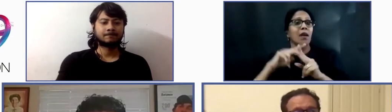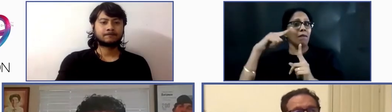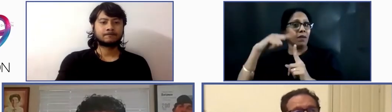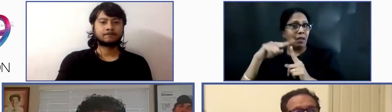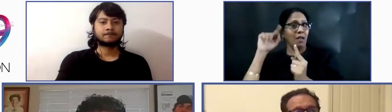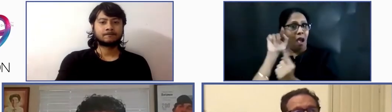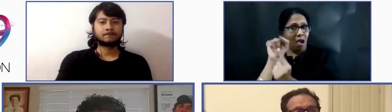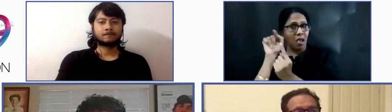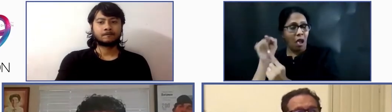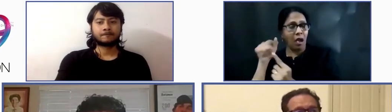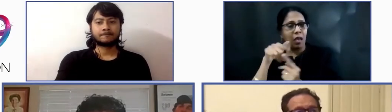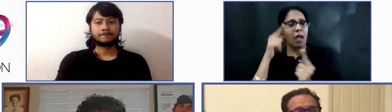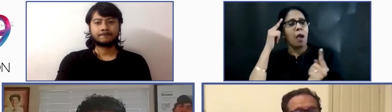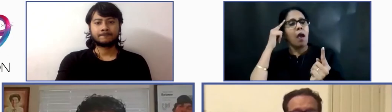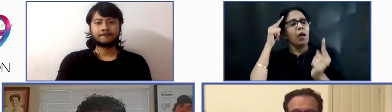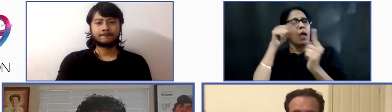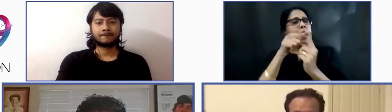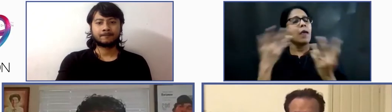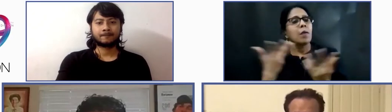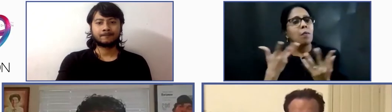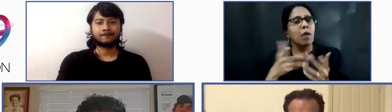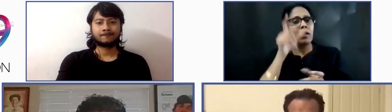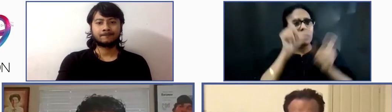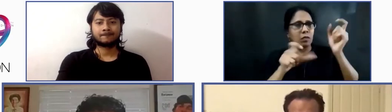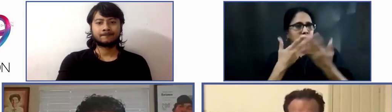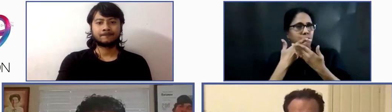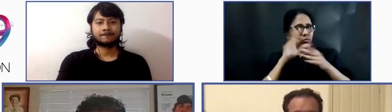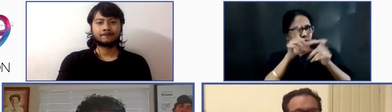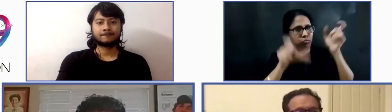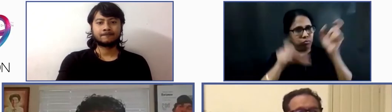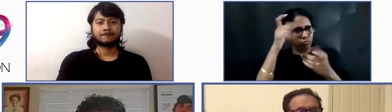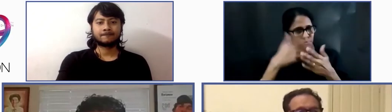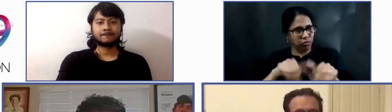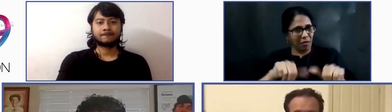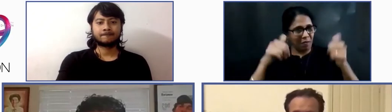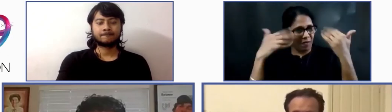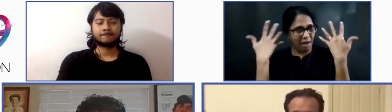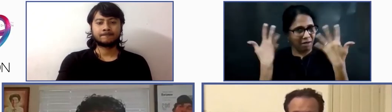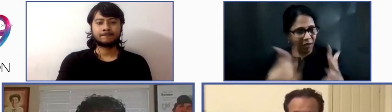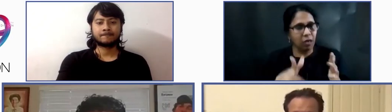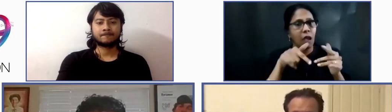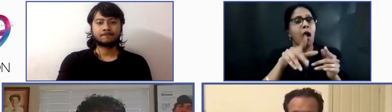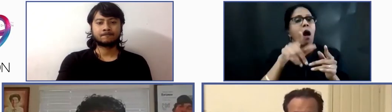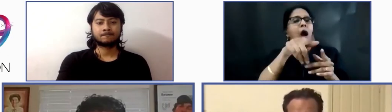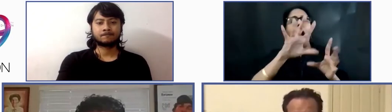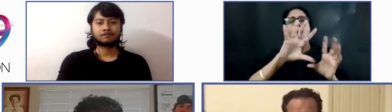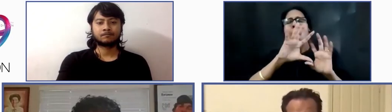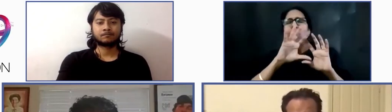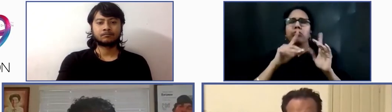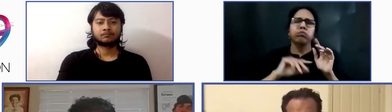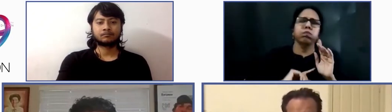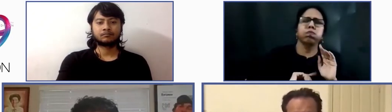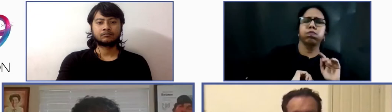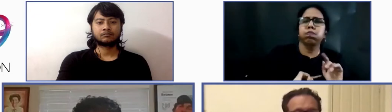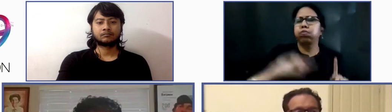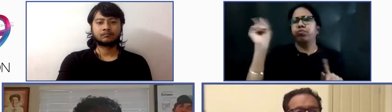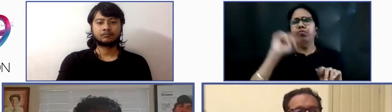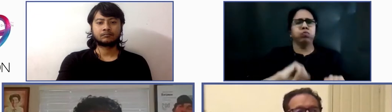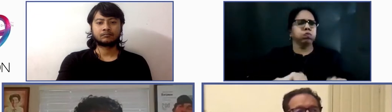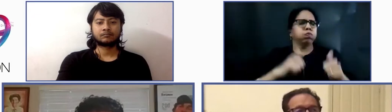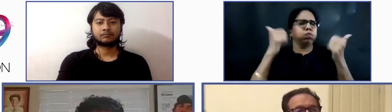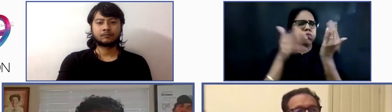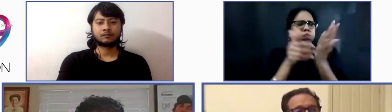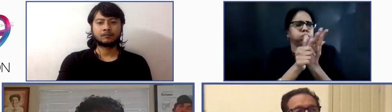say, the students that come to out of FTII are world-class, and we should look at all the students because they